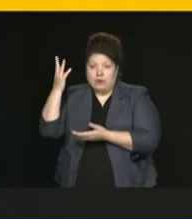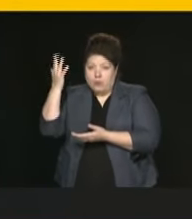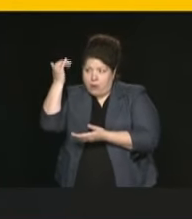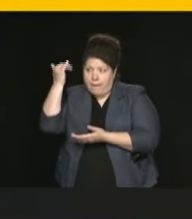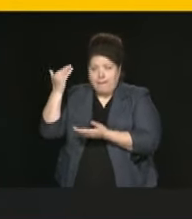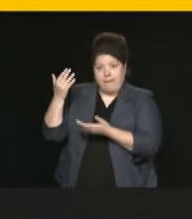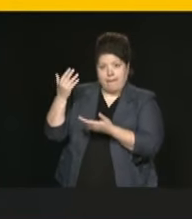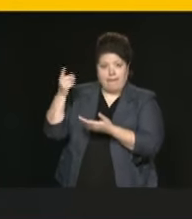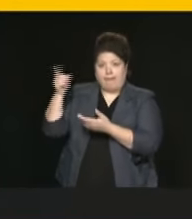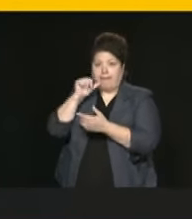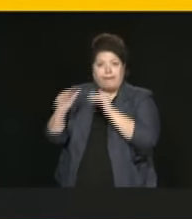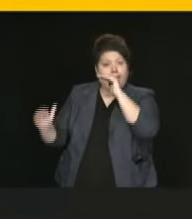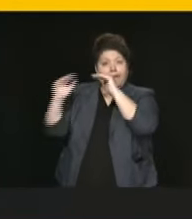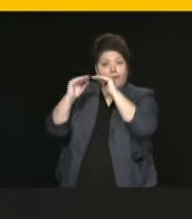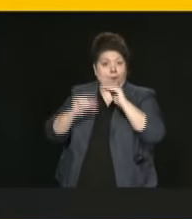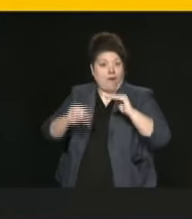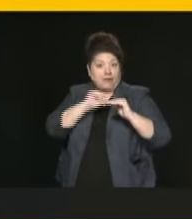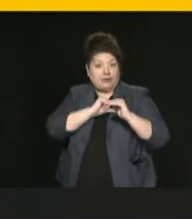someone has cited.